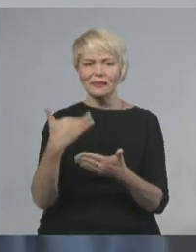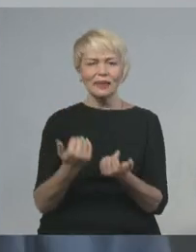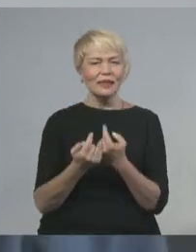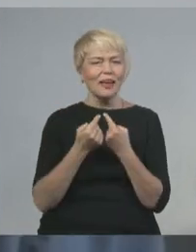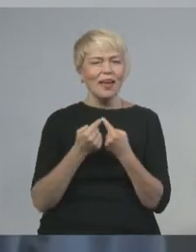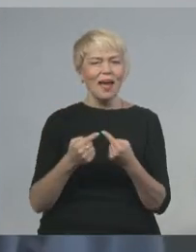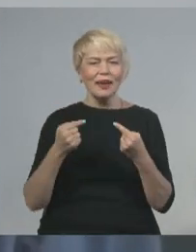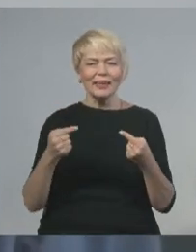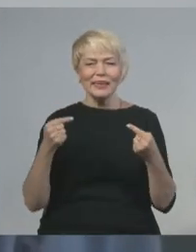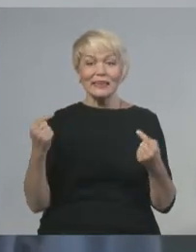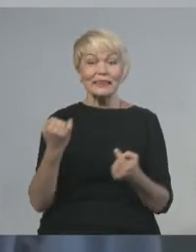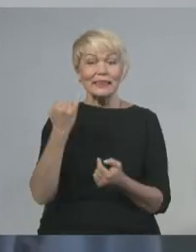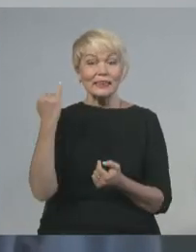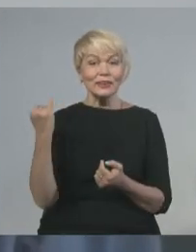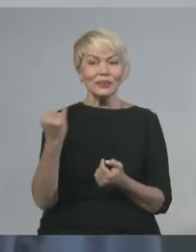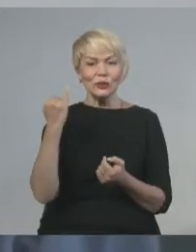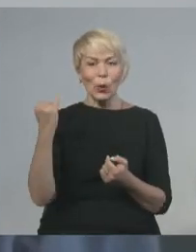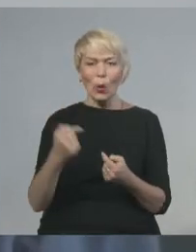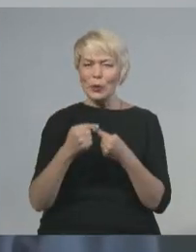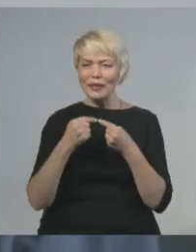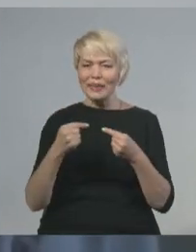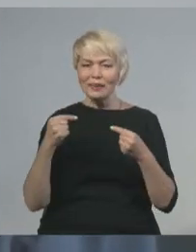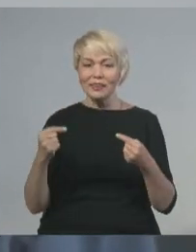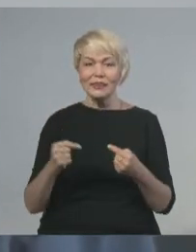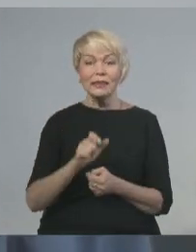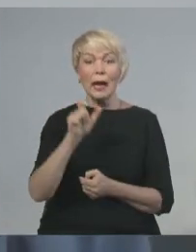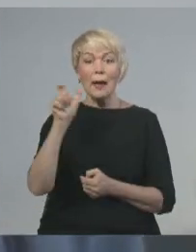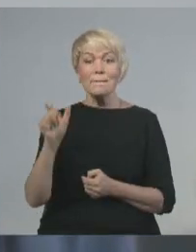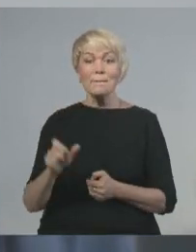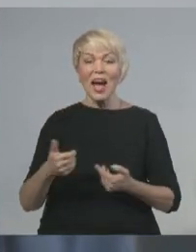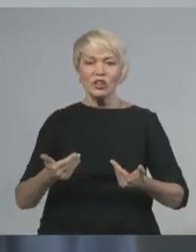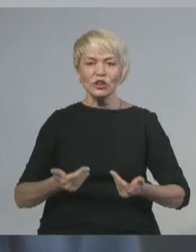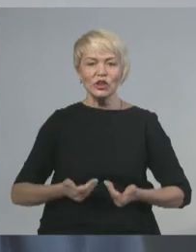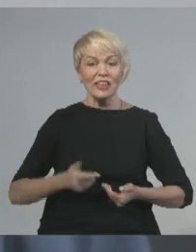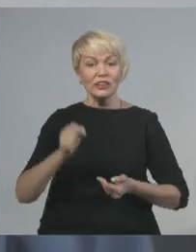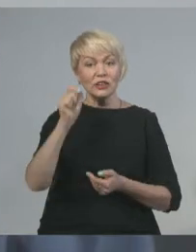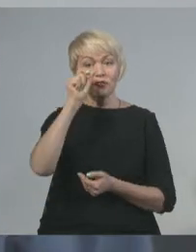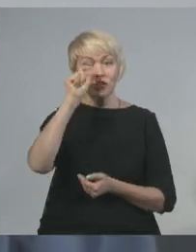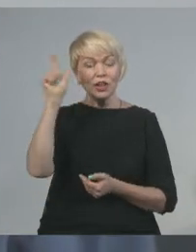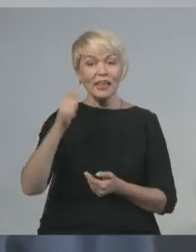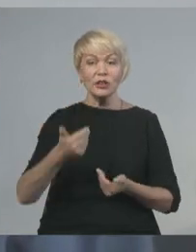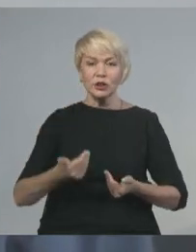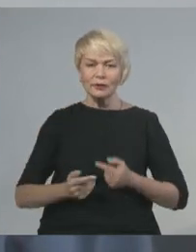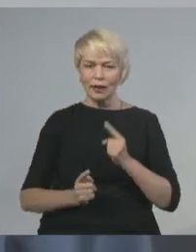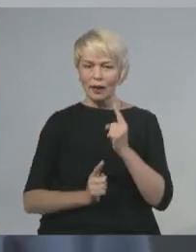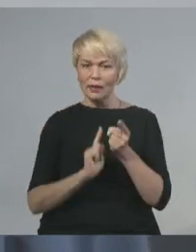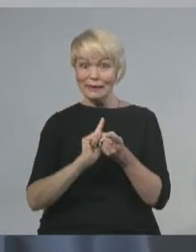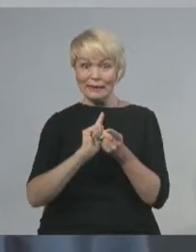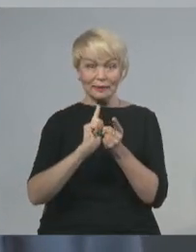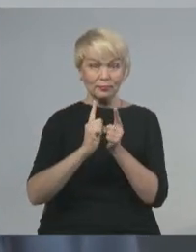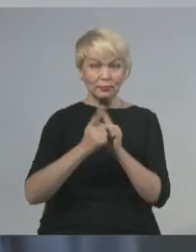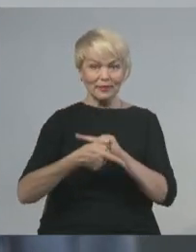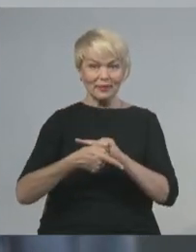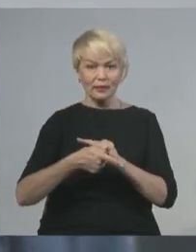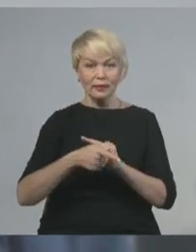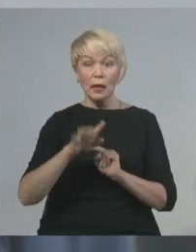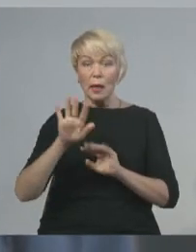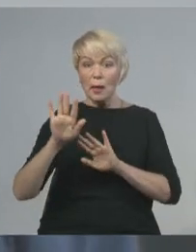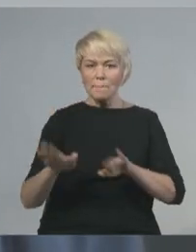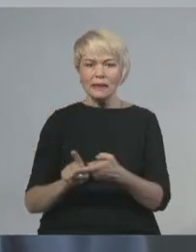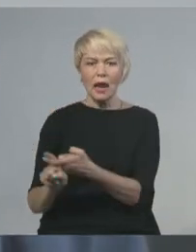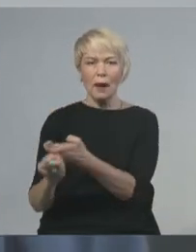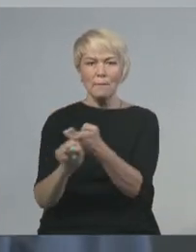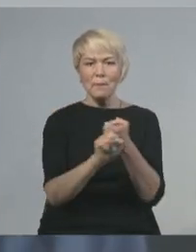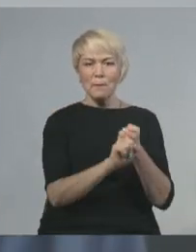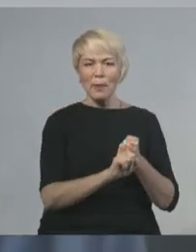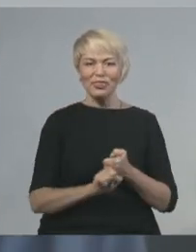people who are stuck somewhere about uh because of the pandemics or foreigners who were stuck in the czech republic then we had some